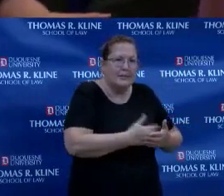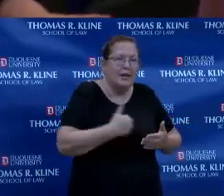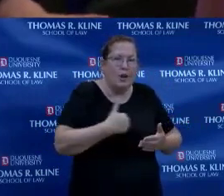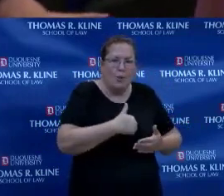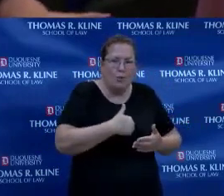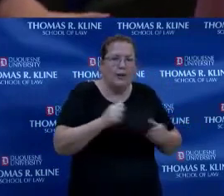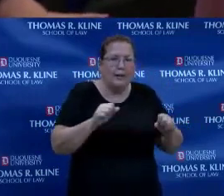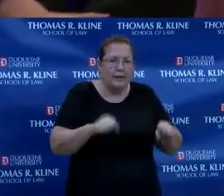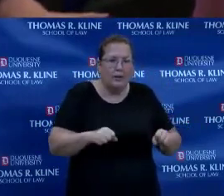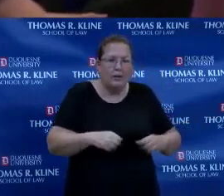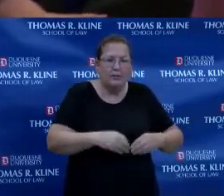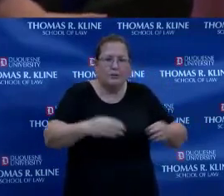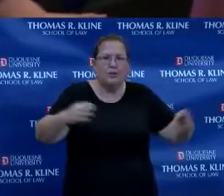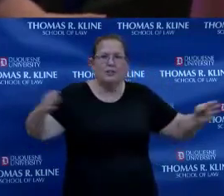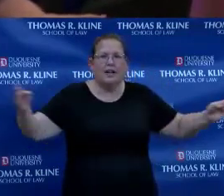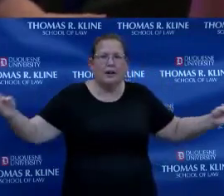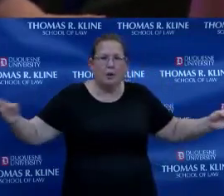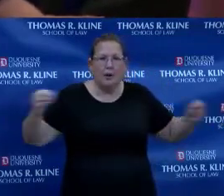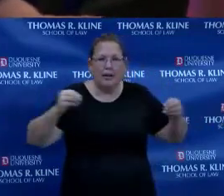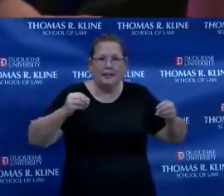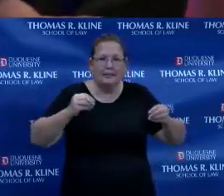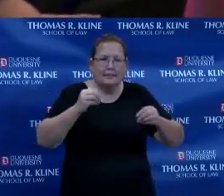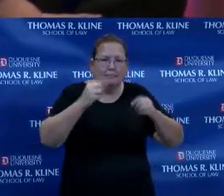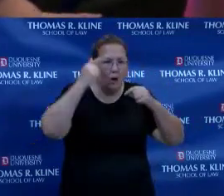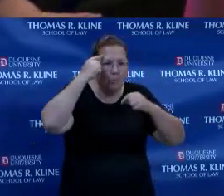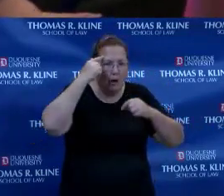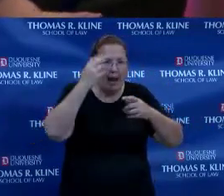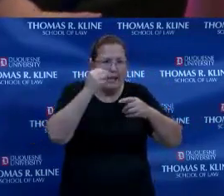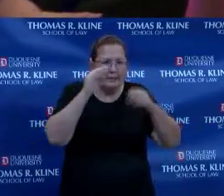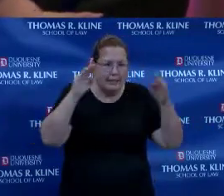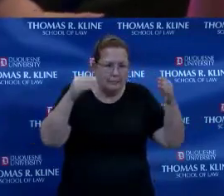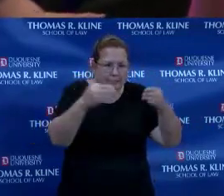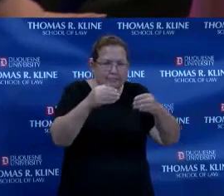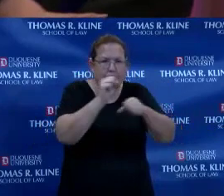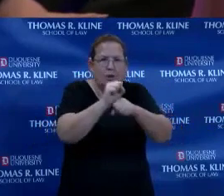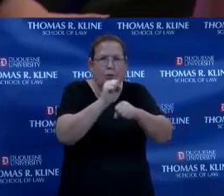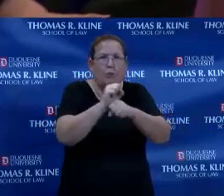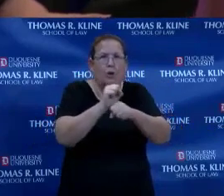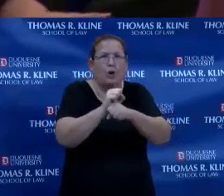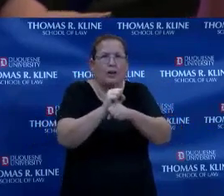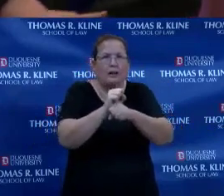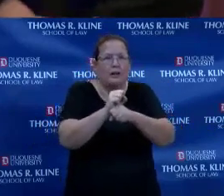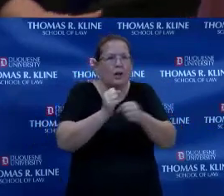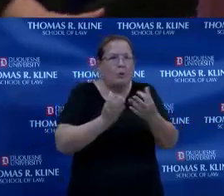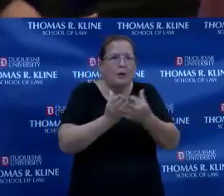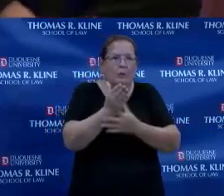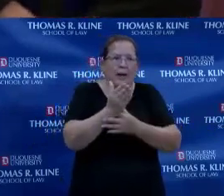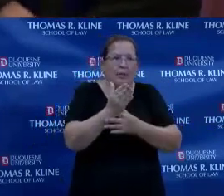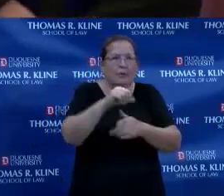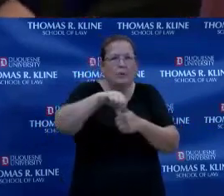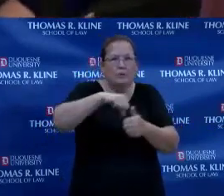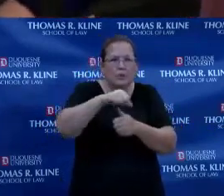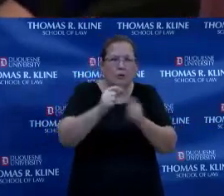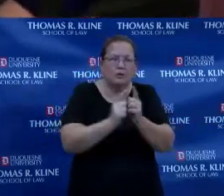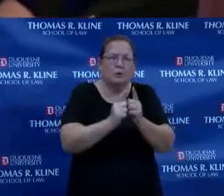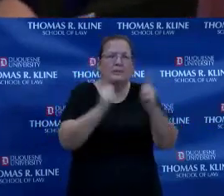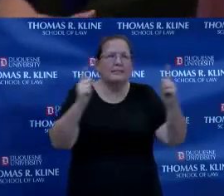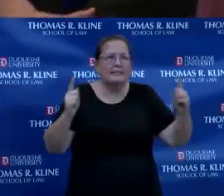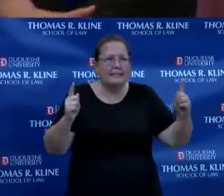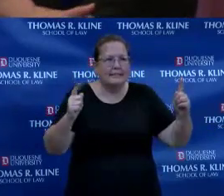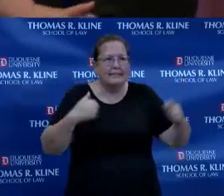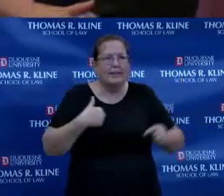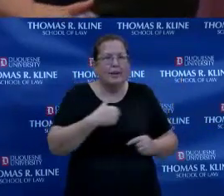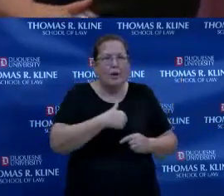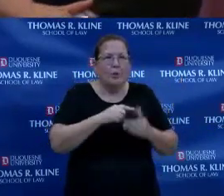flight. For these students entered law school with mask mandates and social distancing. They entered